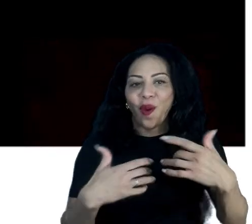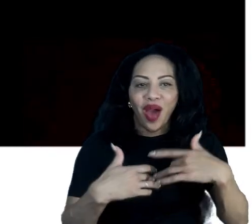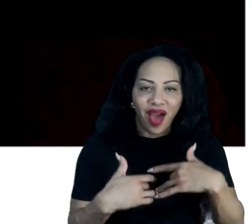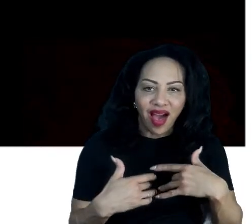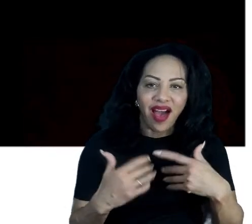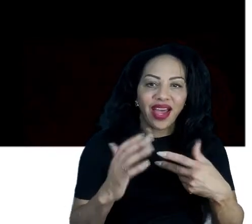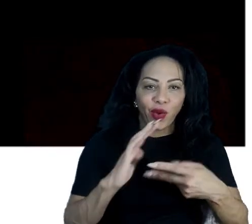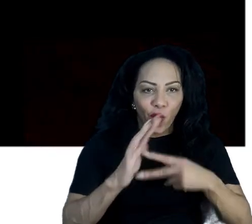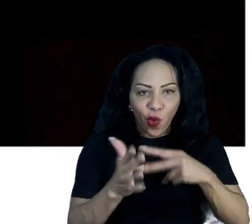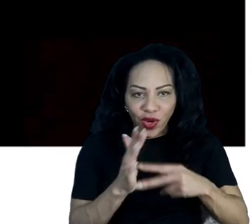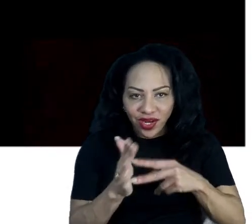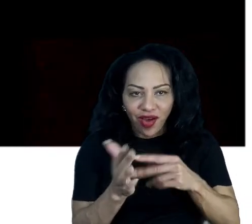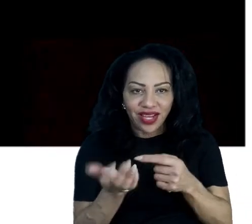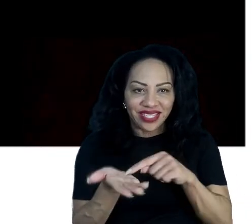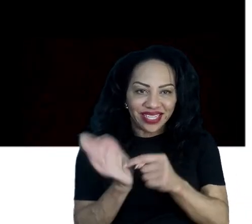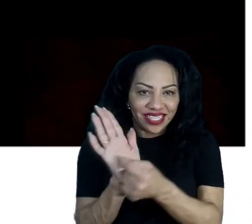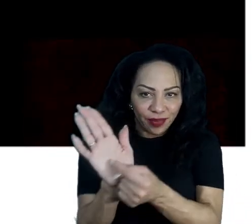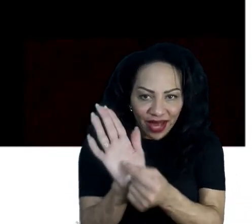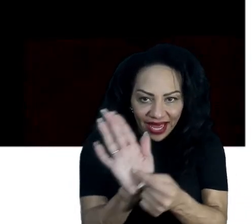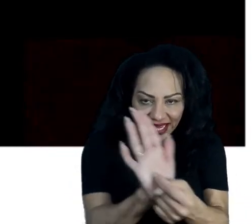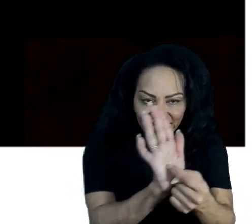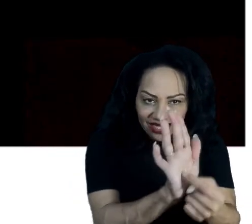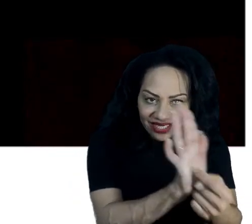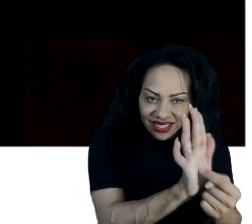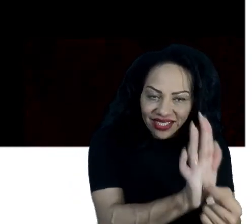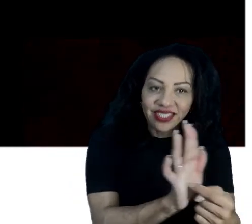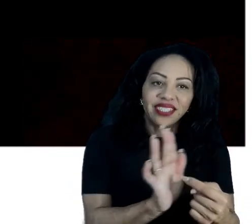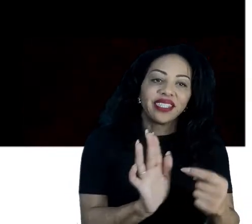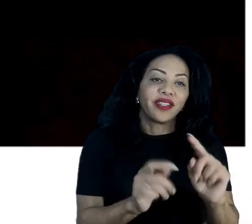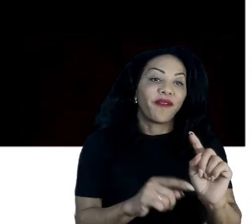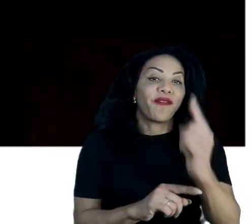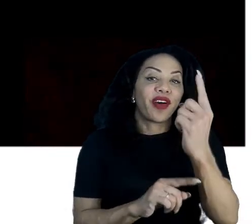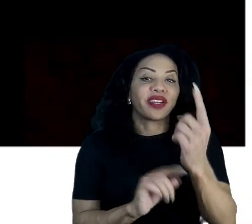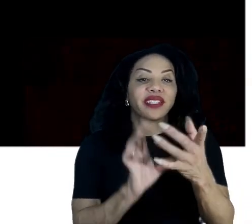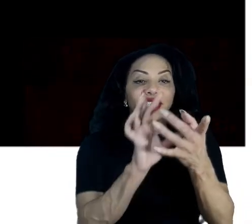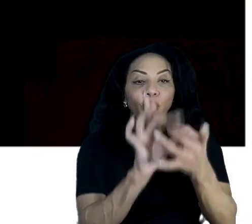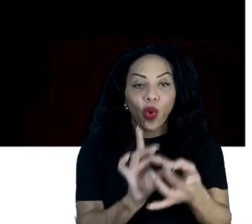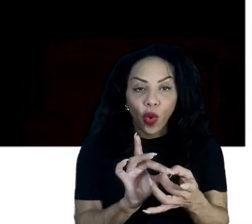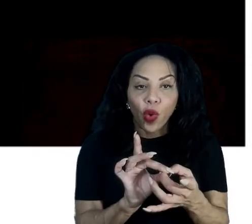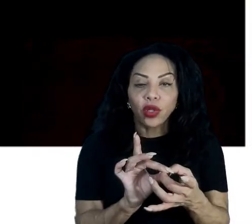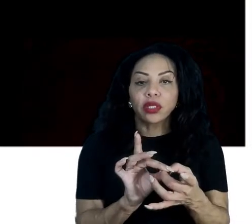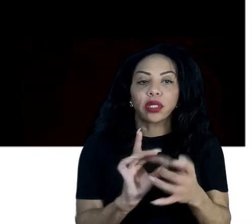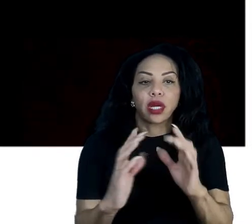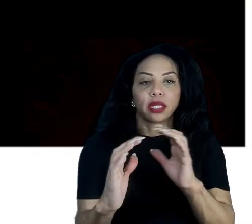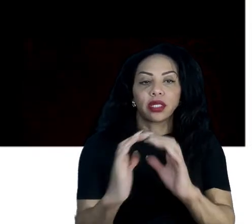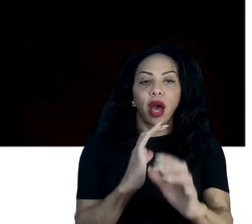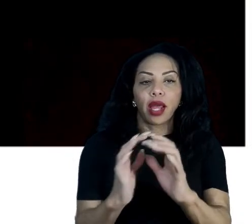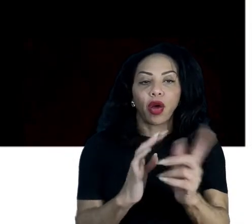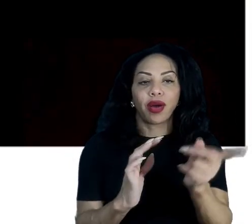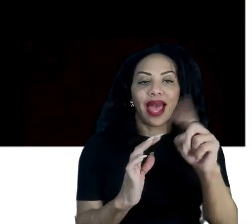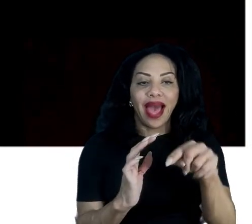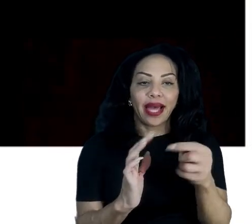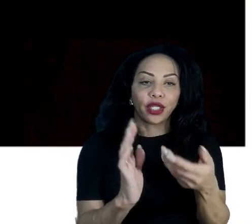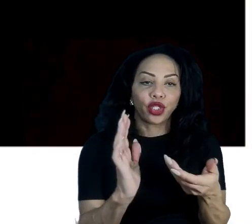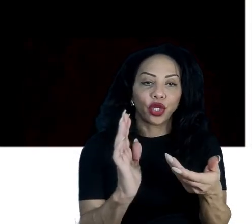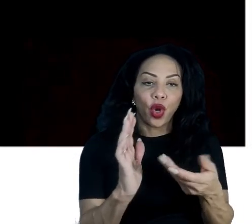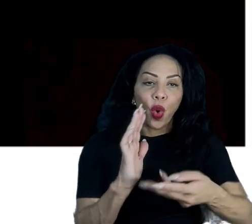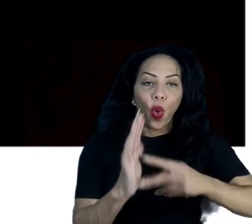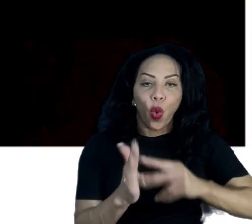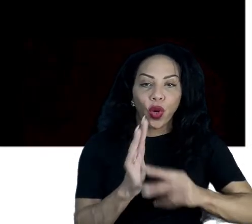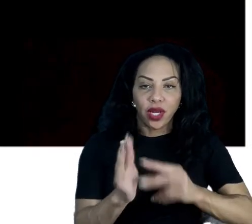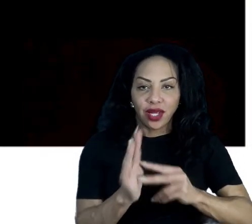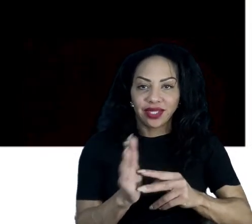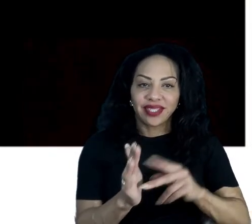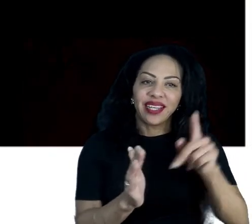around dialogue and organising. So this was in the dark studio alongside the office, which I'll get to in a